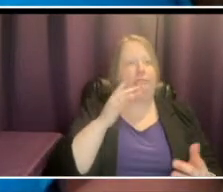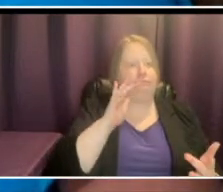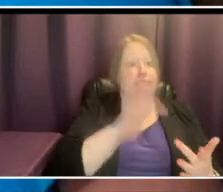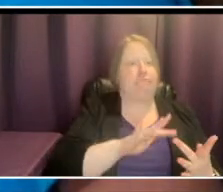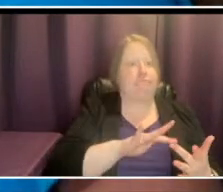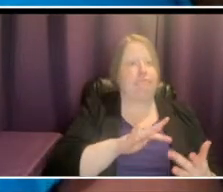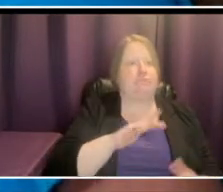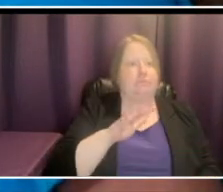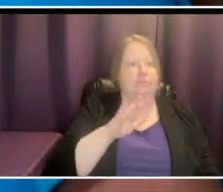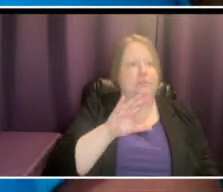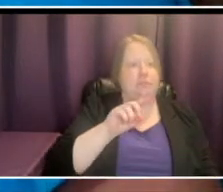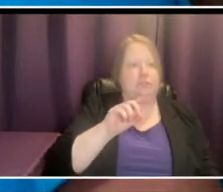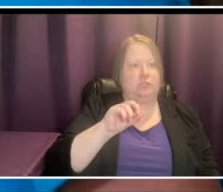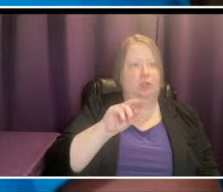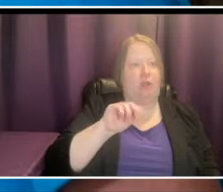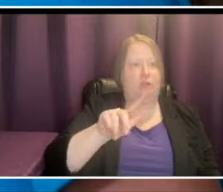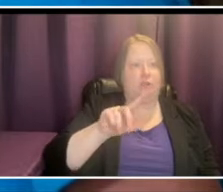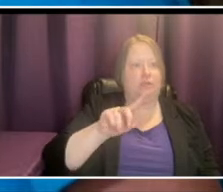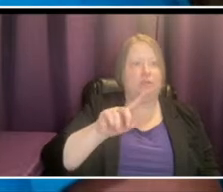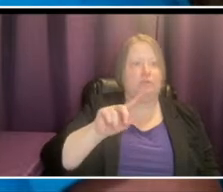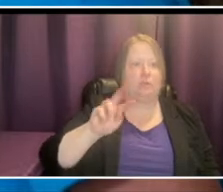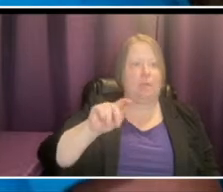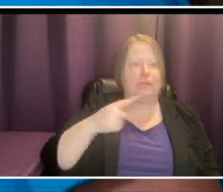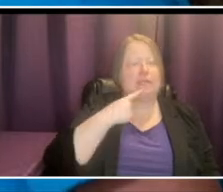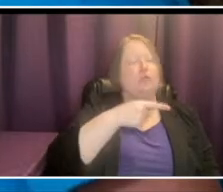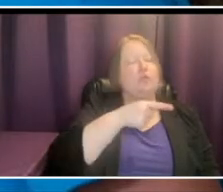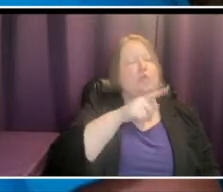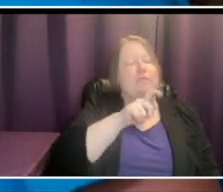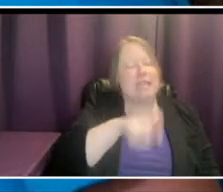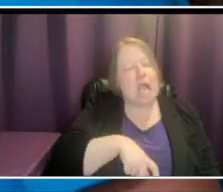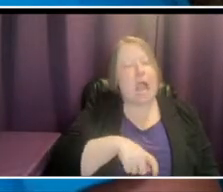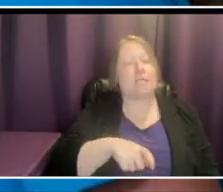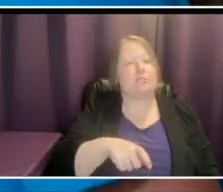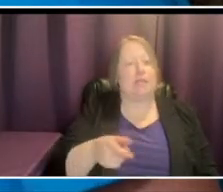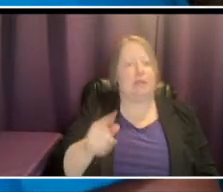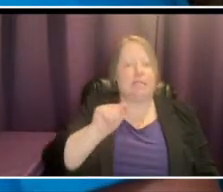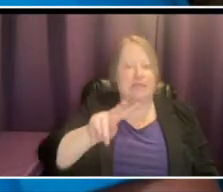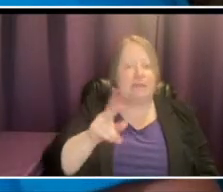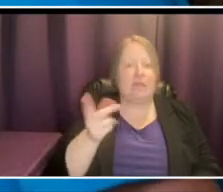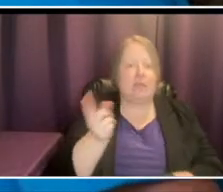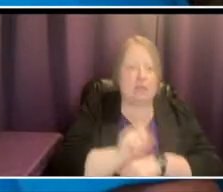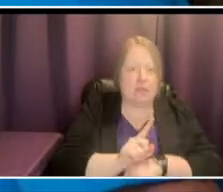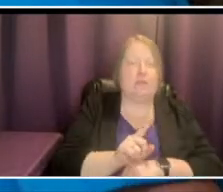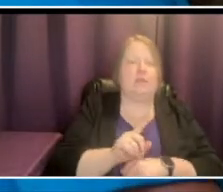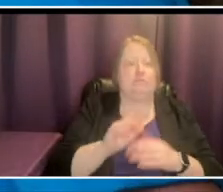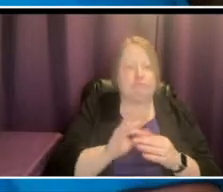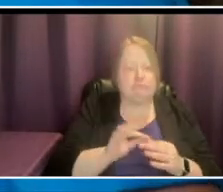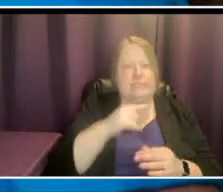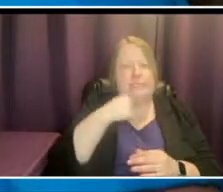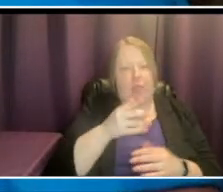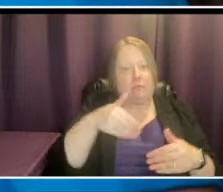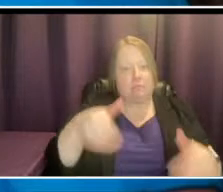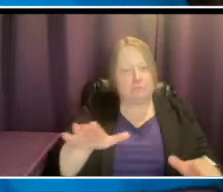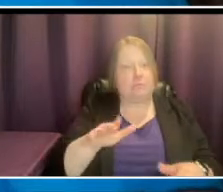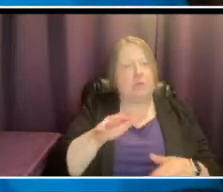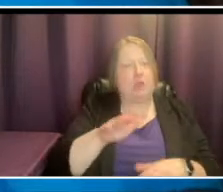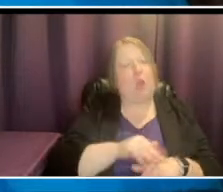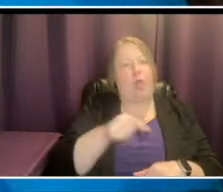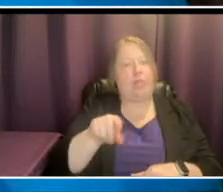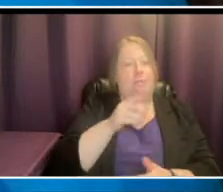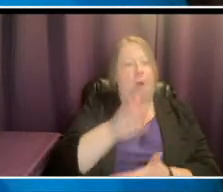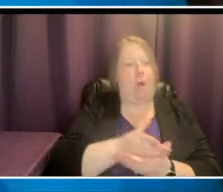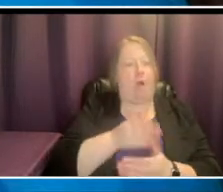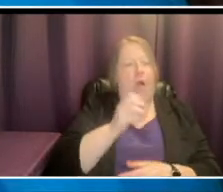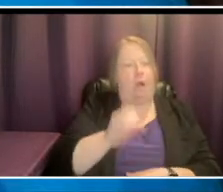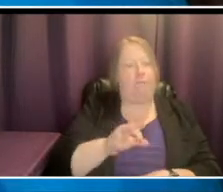said, you have got to get on TV, you've got to get on Twitter, you've got to call these people off. You know what the president said to him? This is as it's